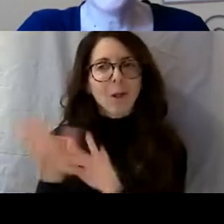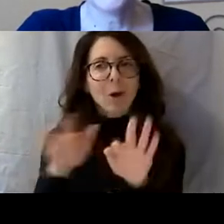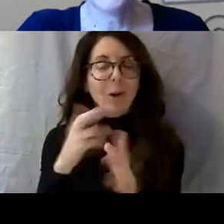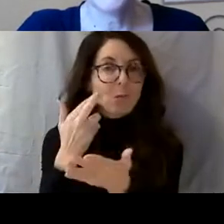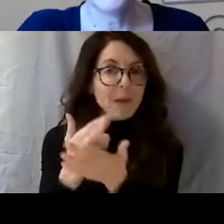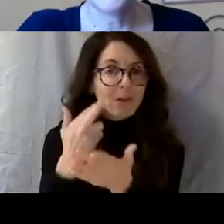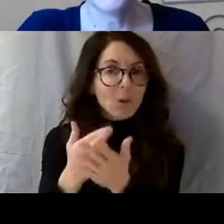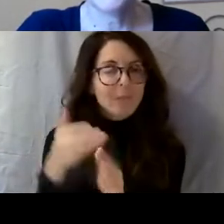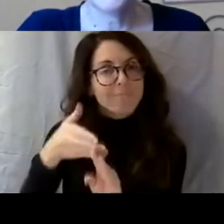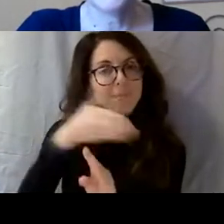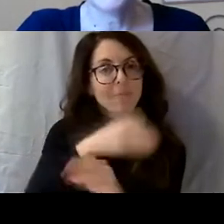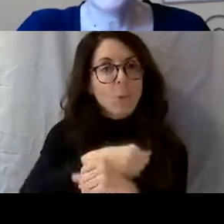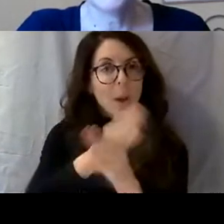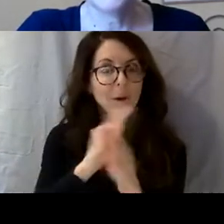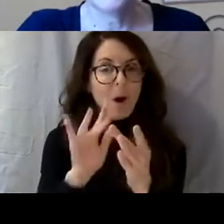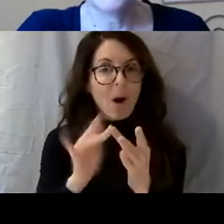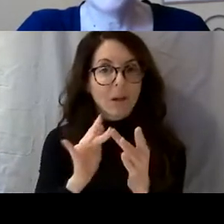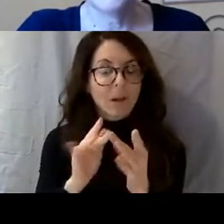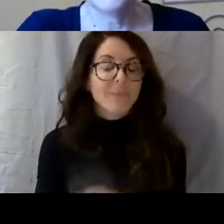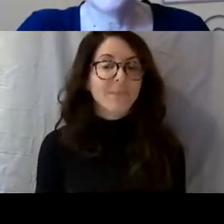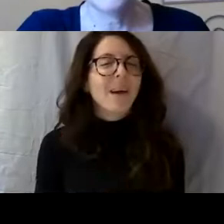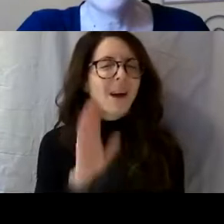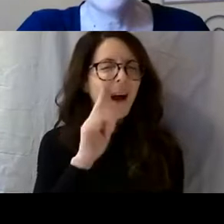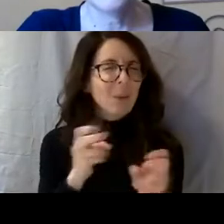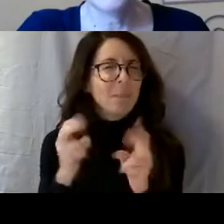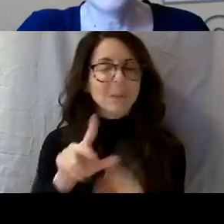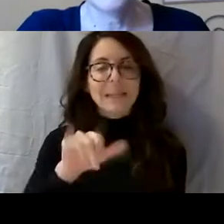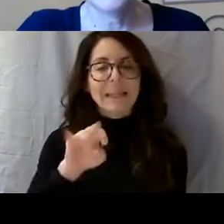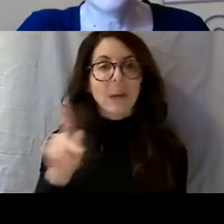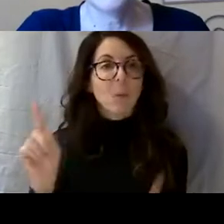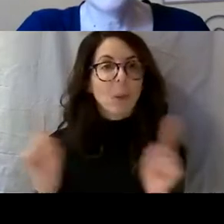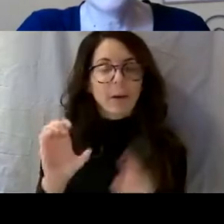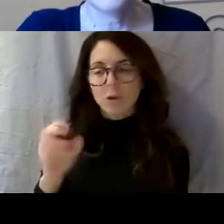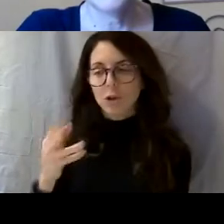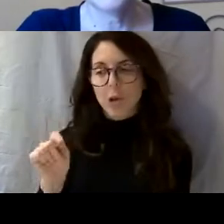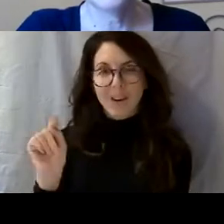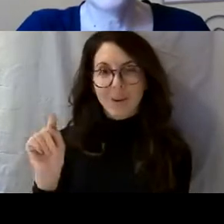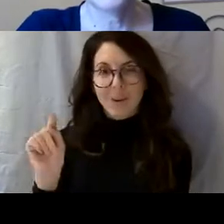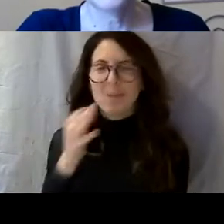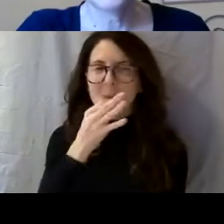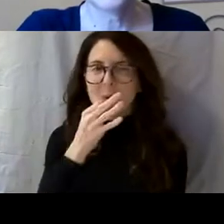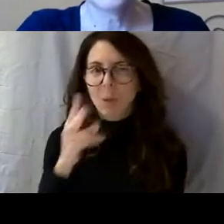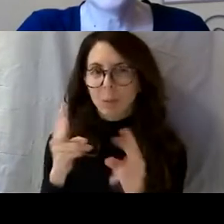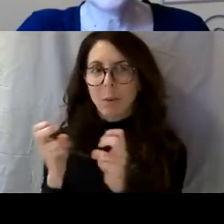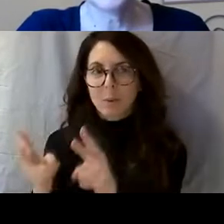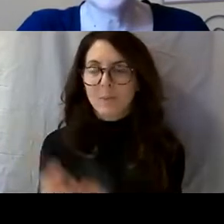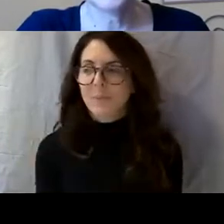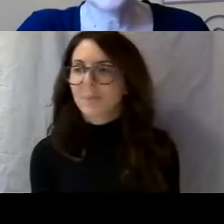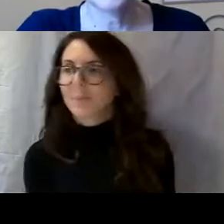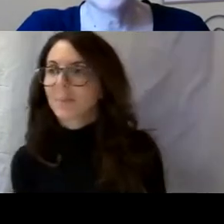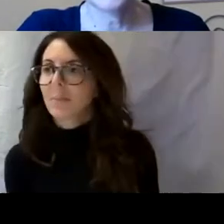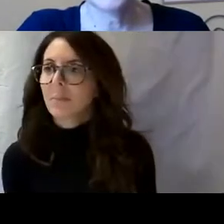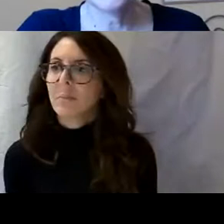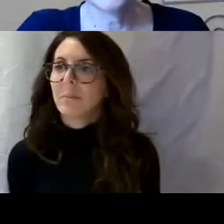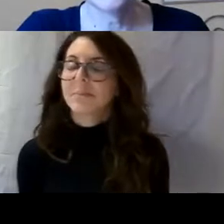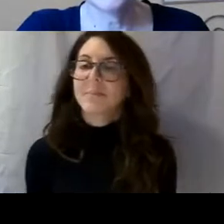past webinars online. And I'll post a link in the chat below momentarily. So after a few